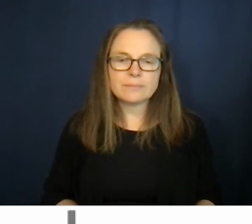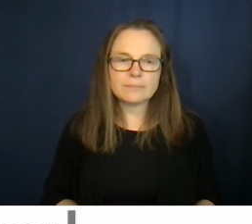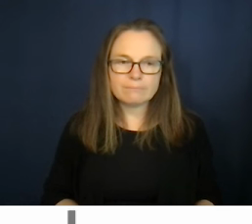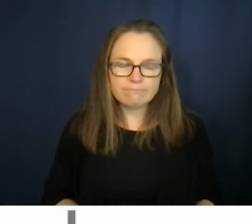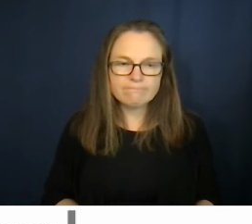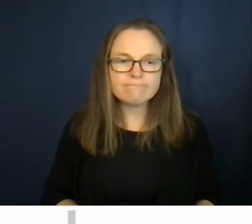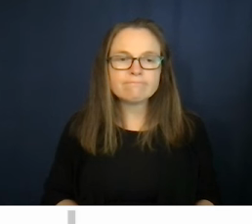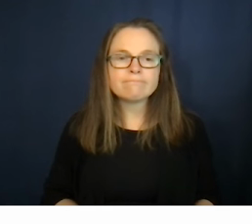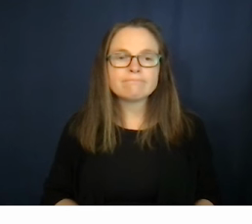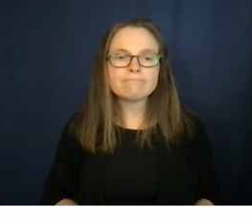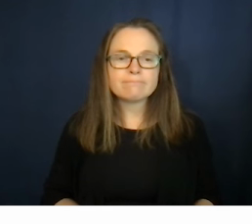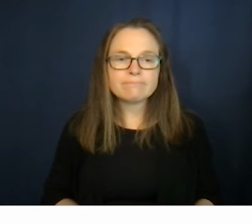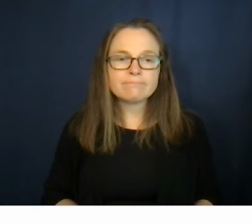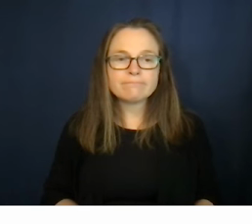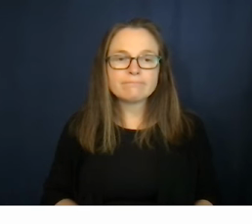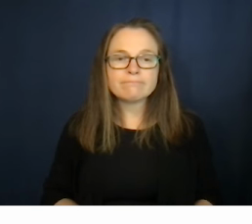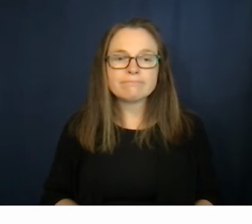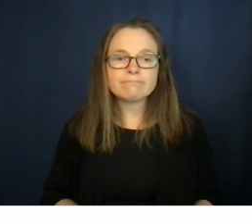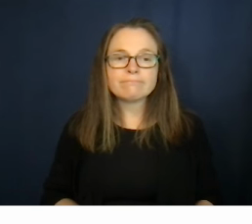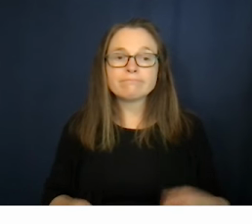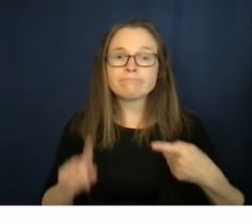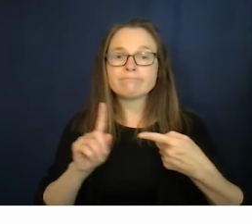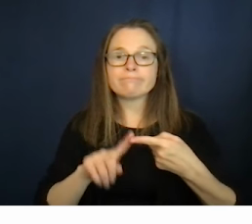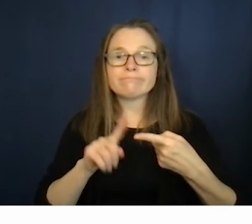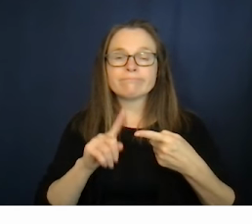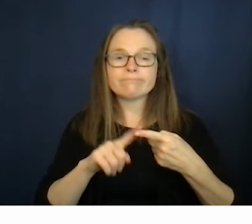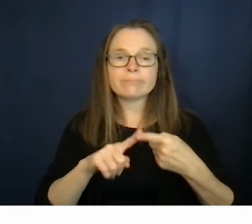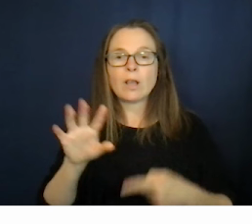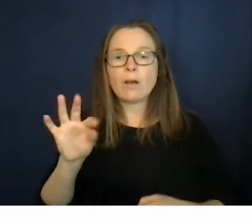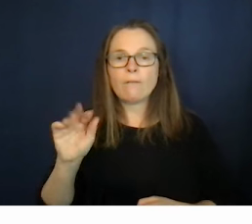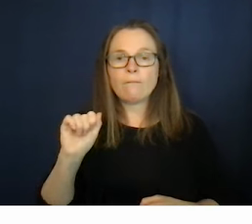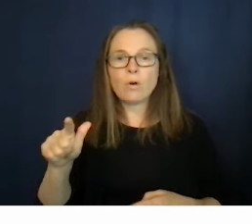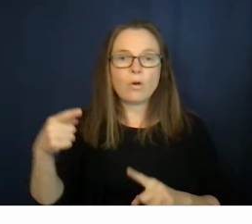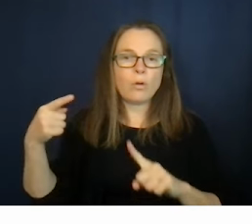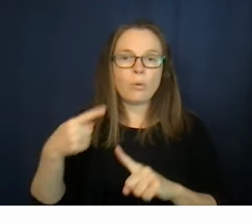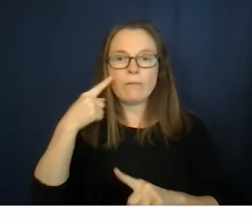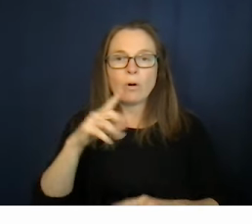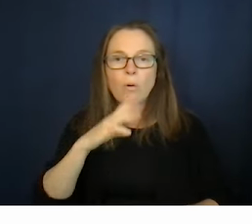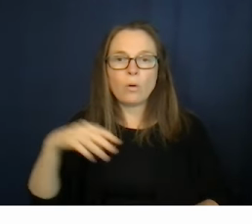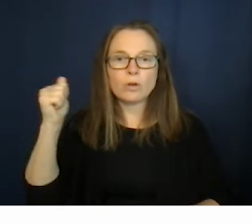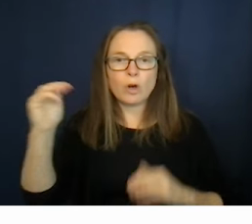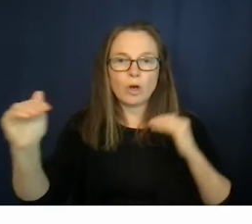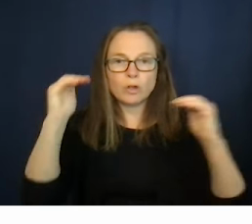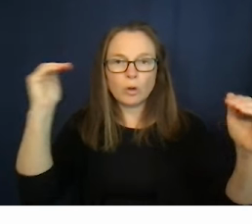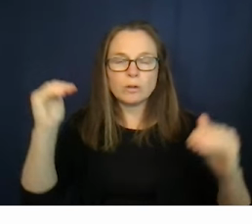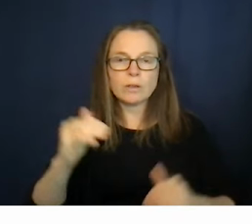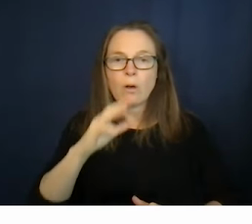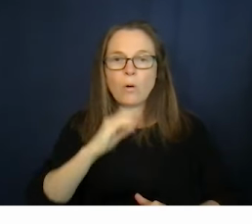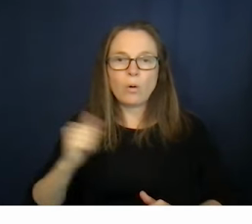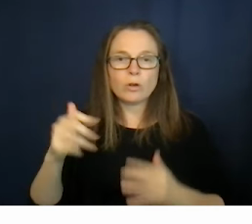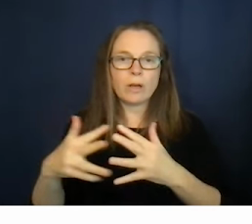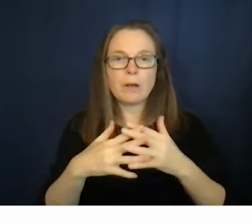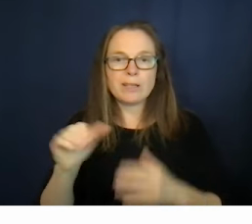So this first service category, focal point for older adults. Older Americans Act and the services